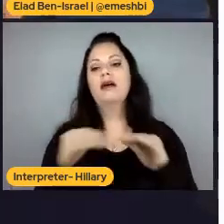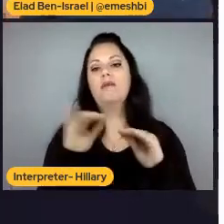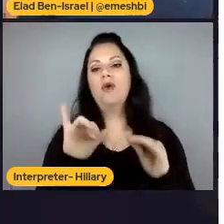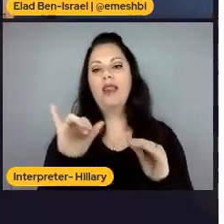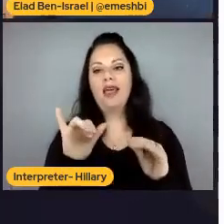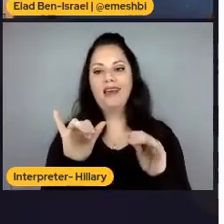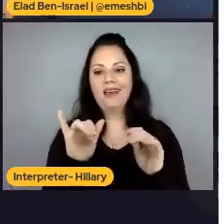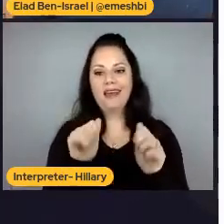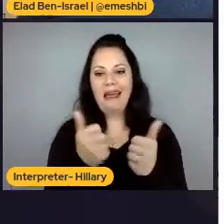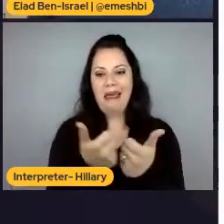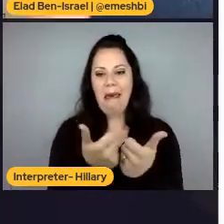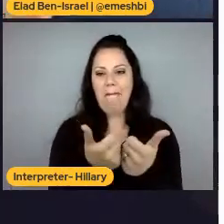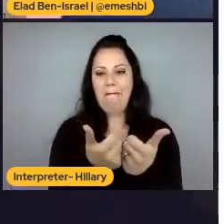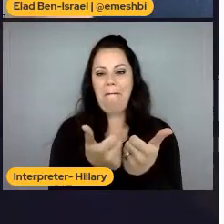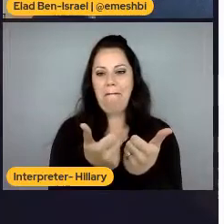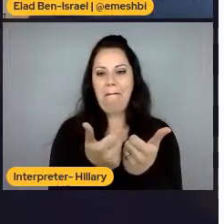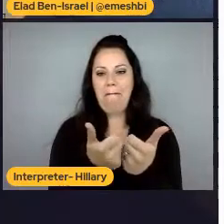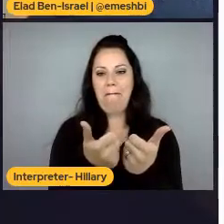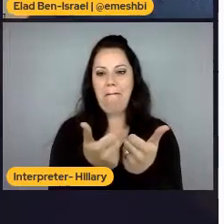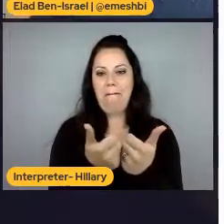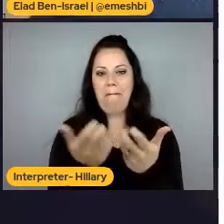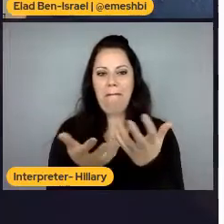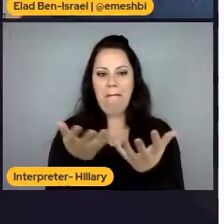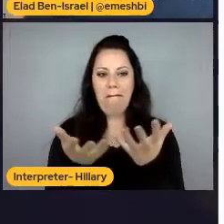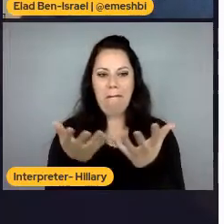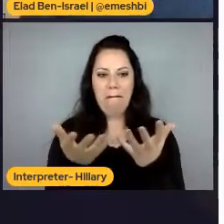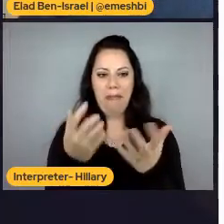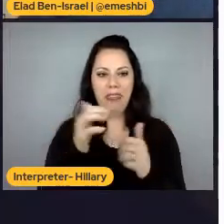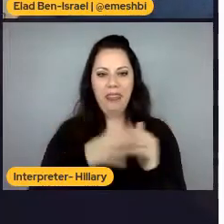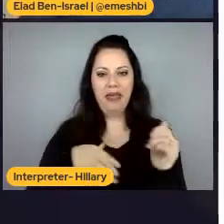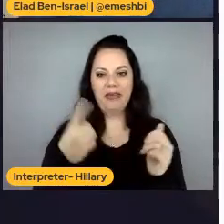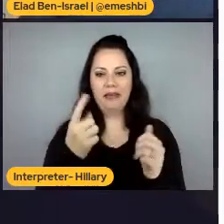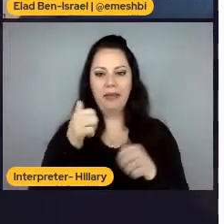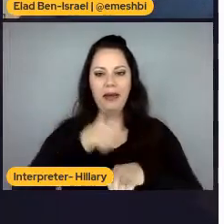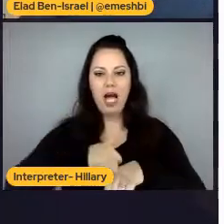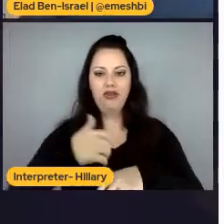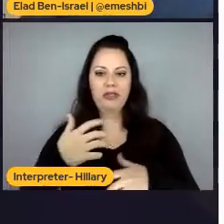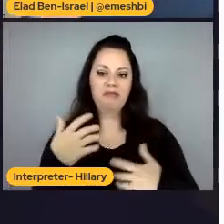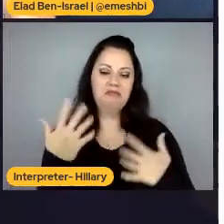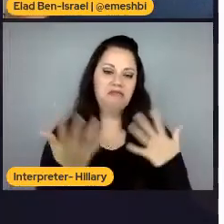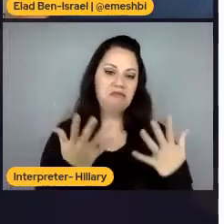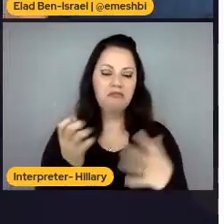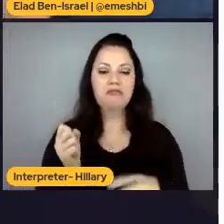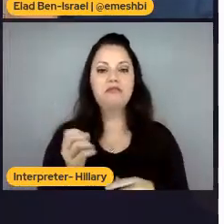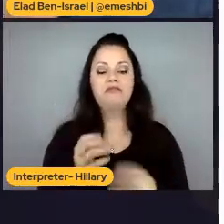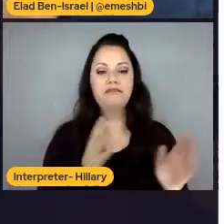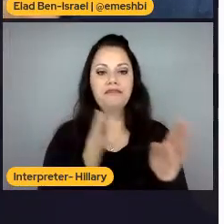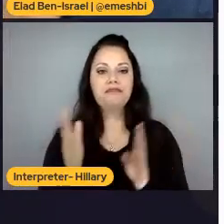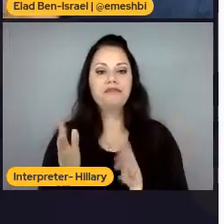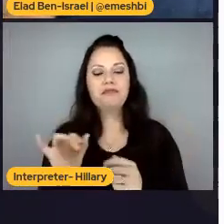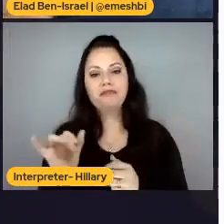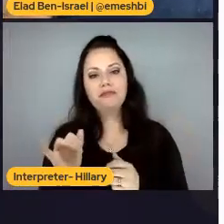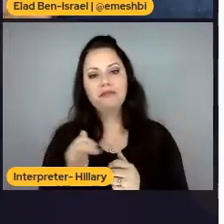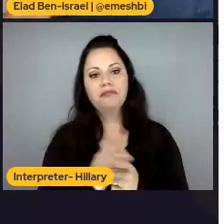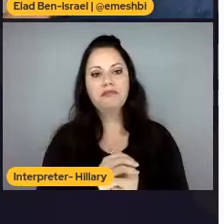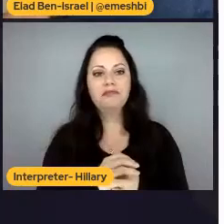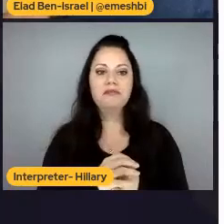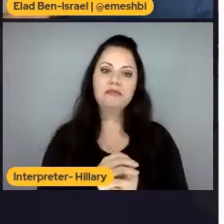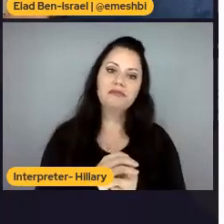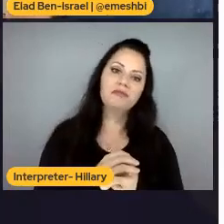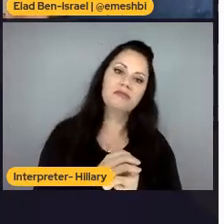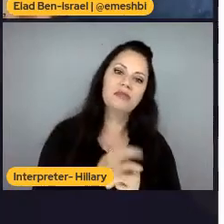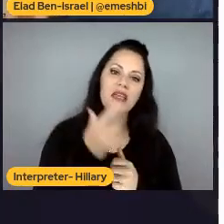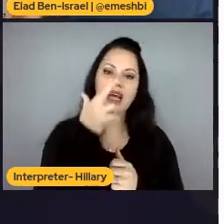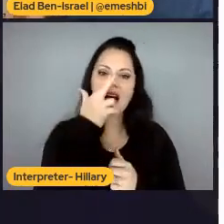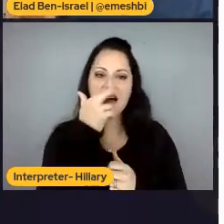game than something very concrete. And then it was very funny to